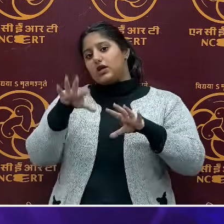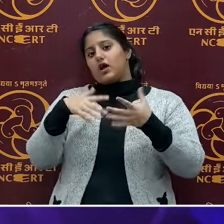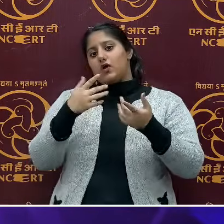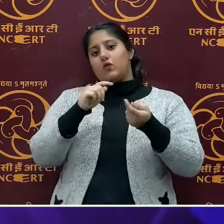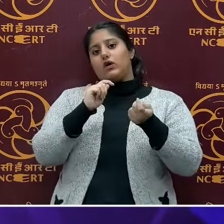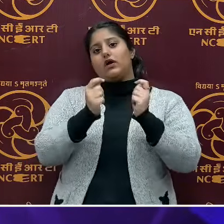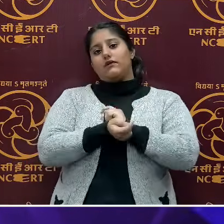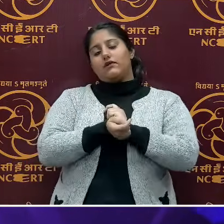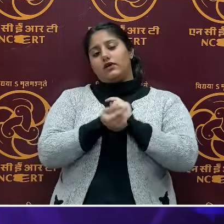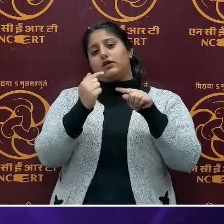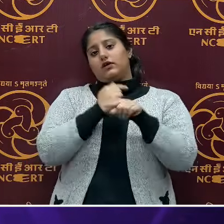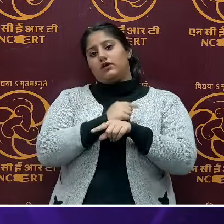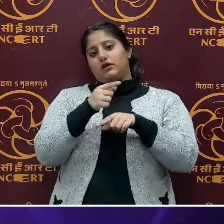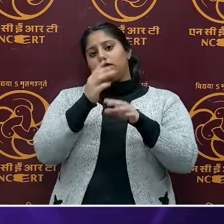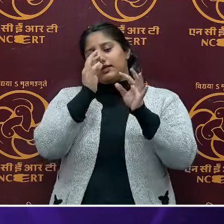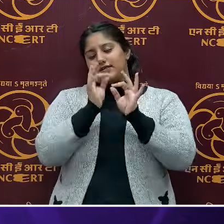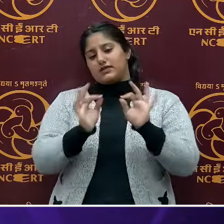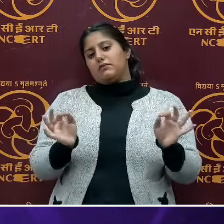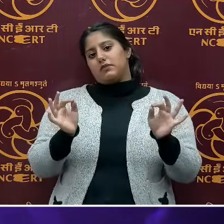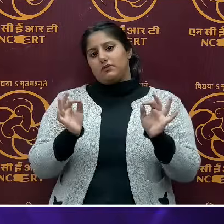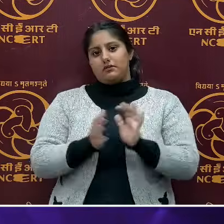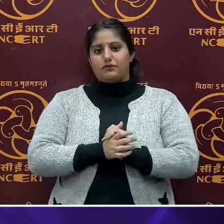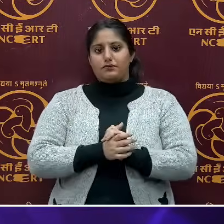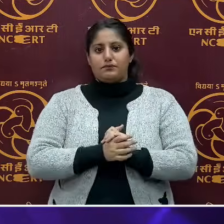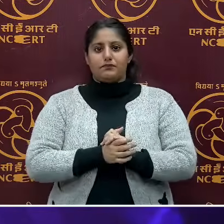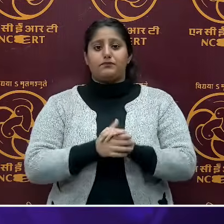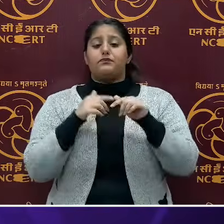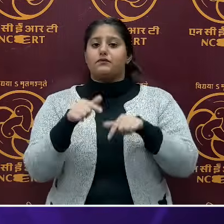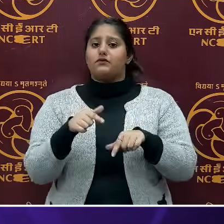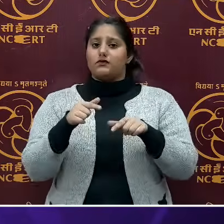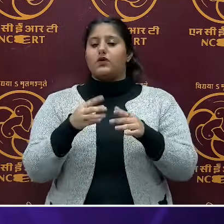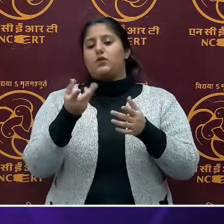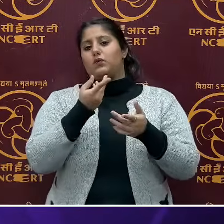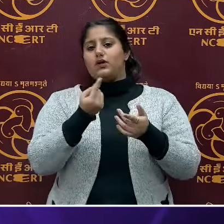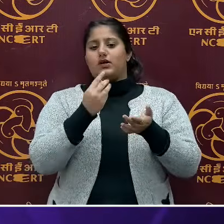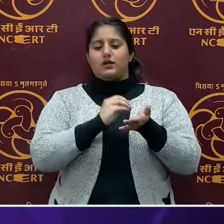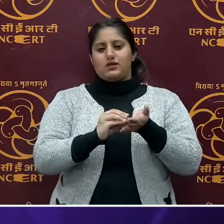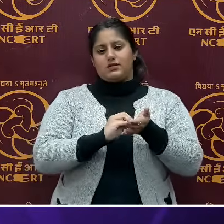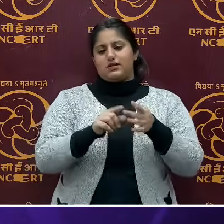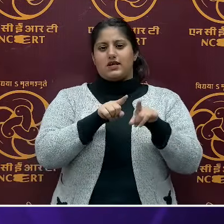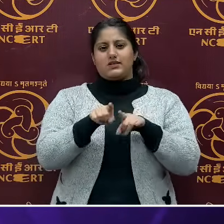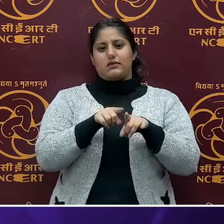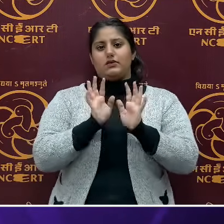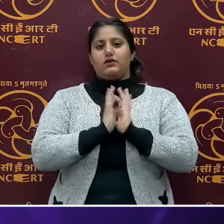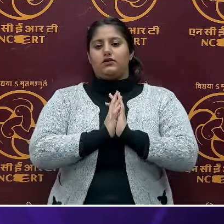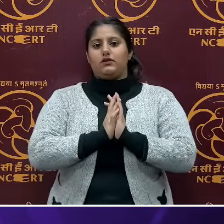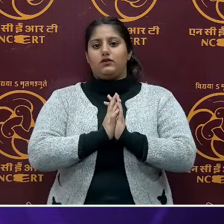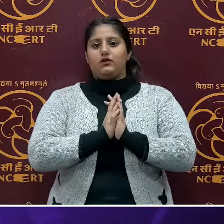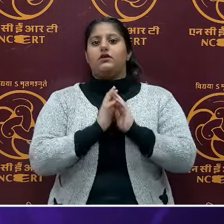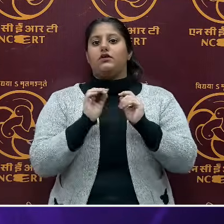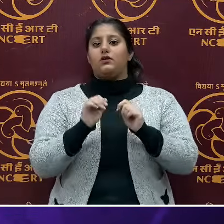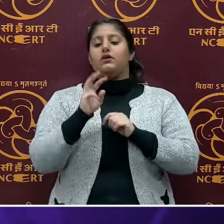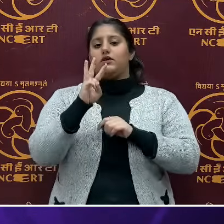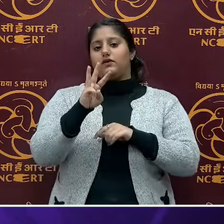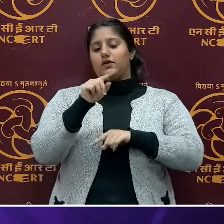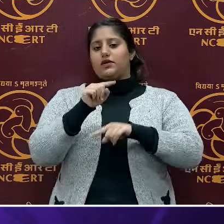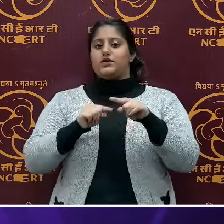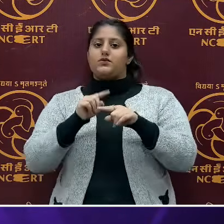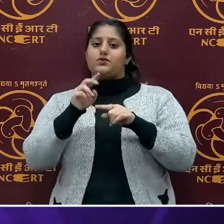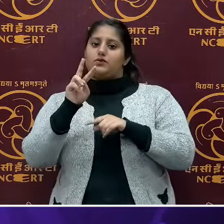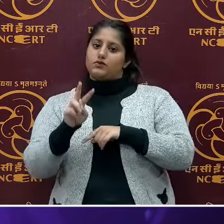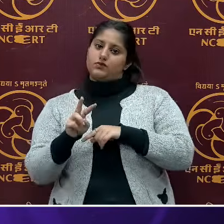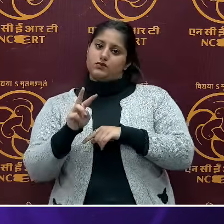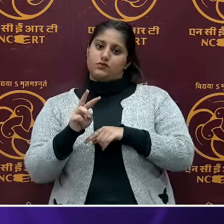ratio into its simplest form. That's why I have just written the example over there. And Now, hence it becomes 3:2. yes, it's